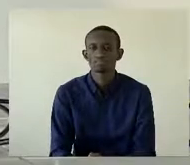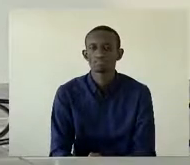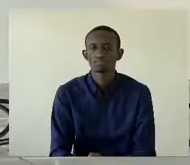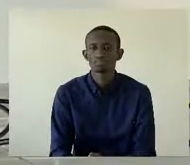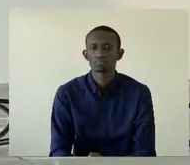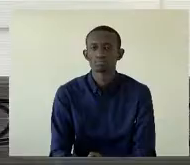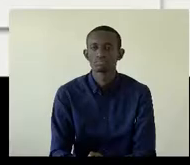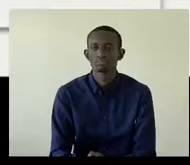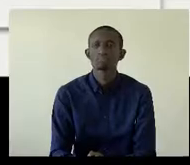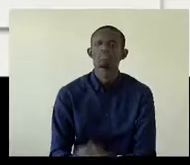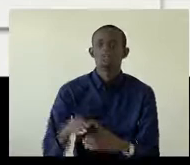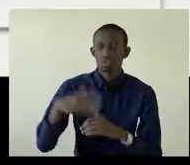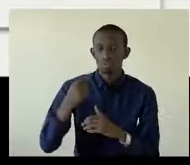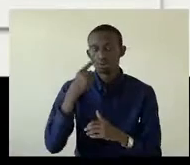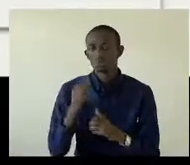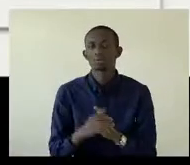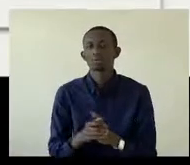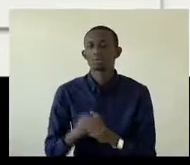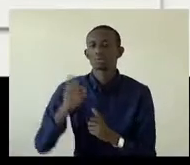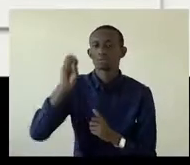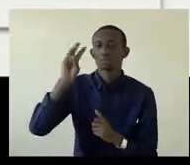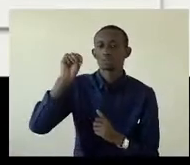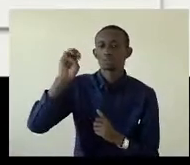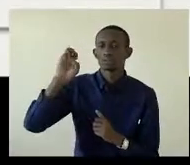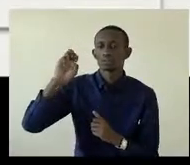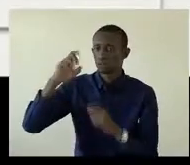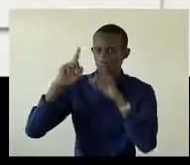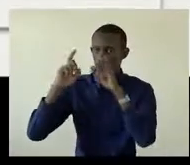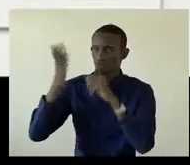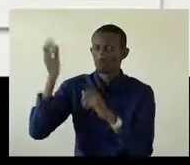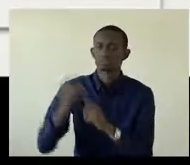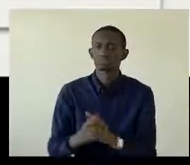some of these images. So you have a borehole.